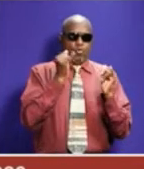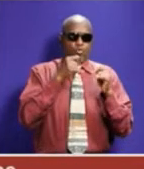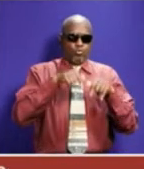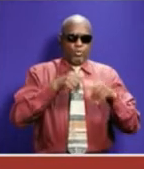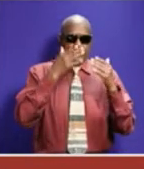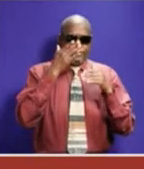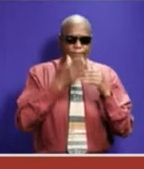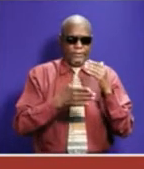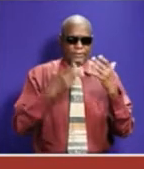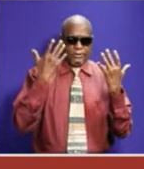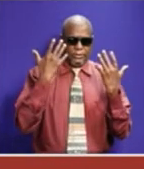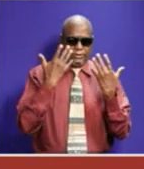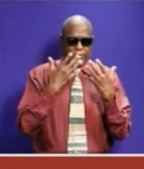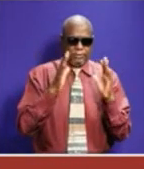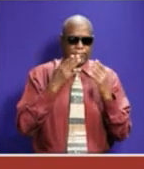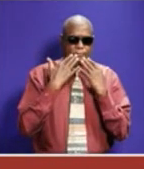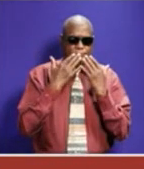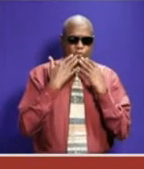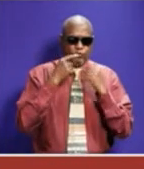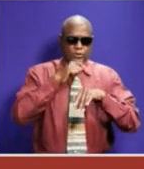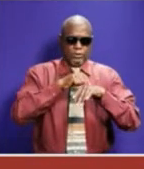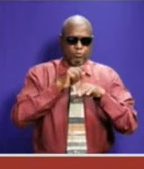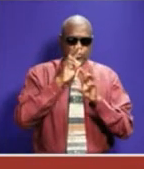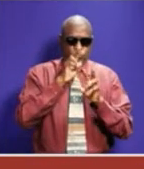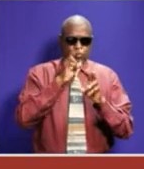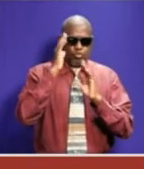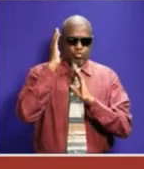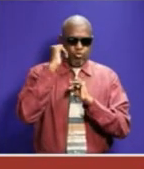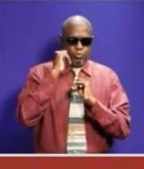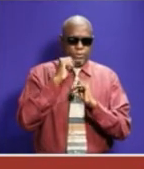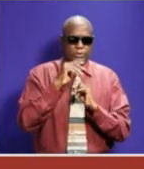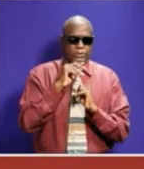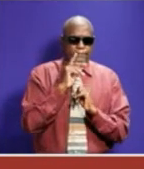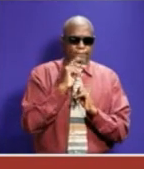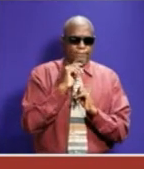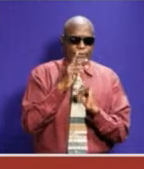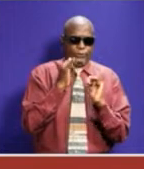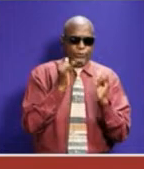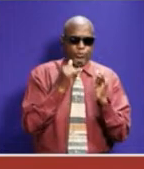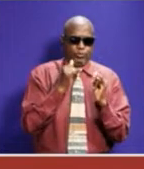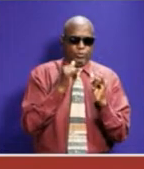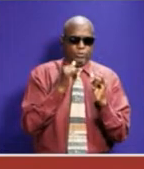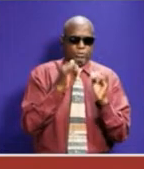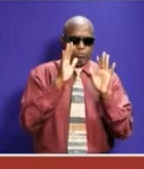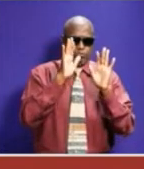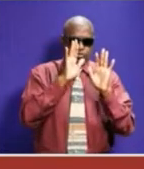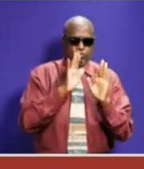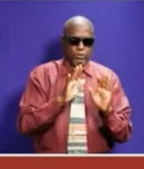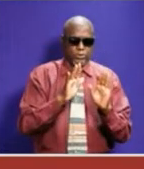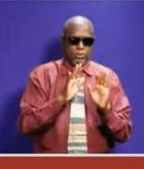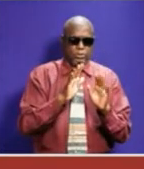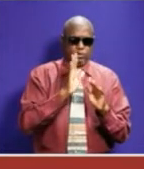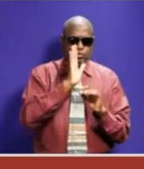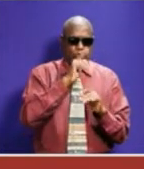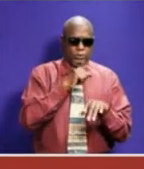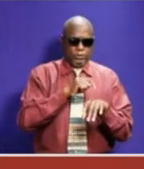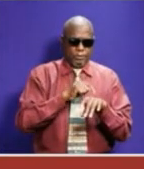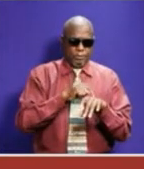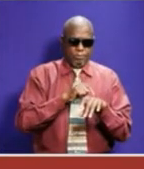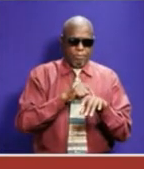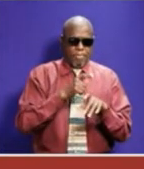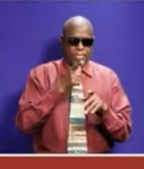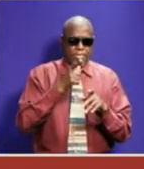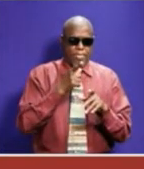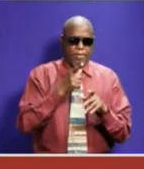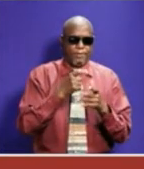Many thanks to you for making time for watching Hope TV News. What we really do appreciate the value of your time. On behalf of the amazing team that made